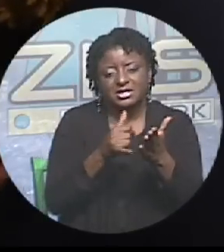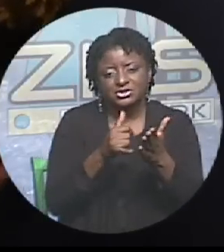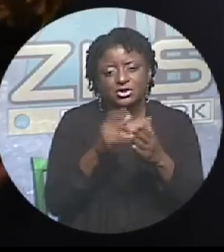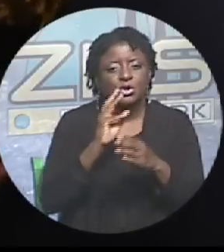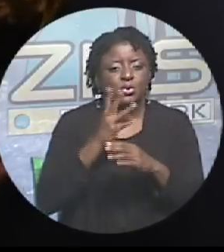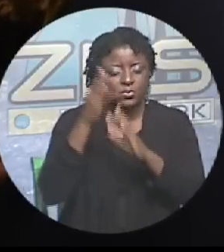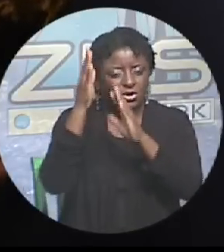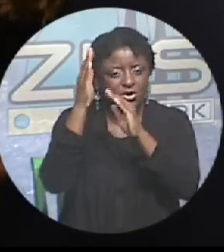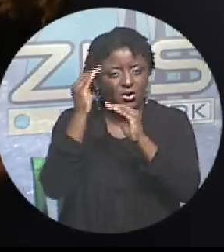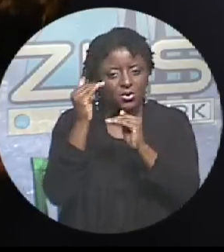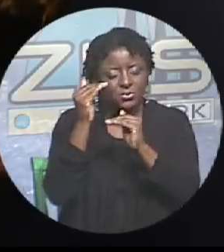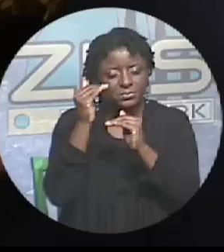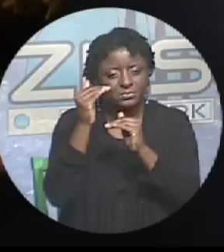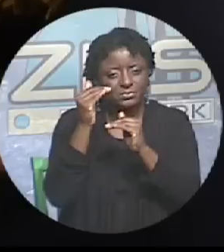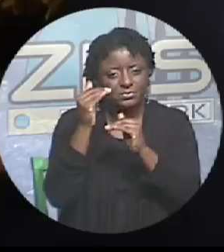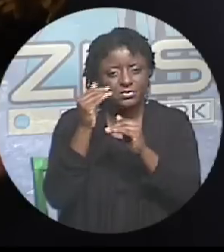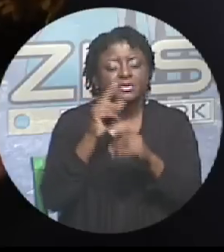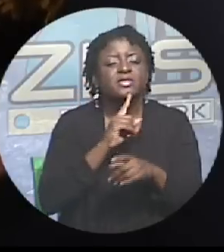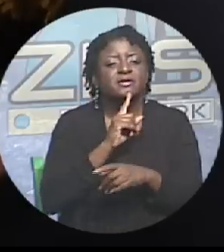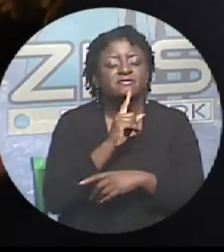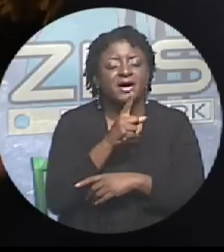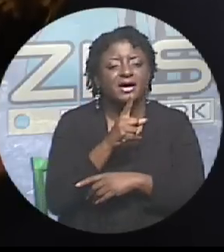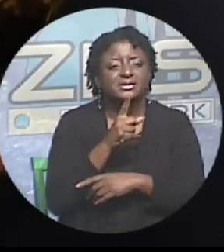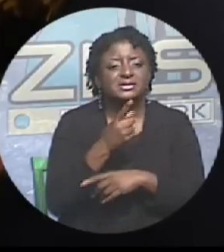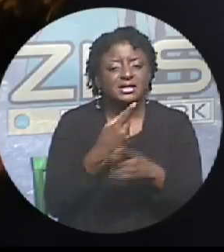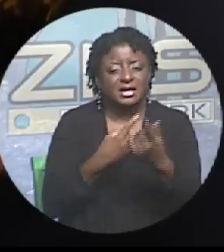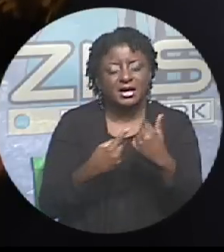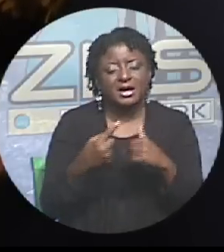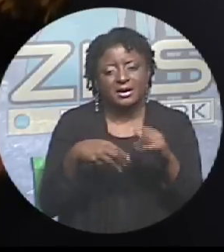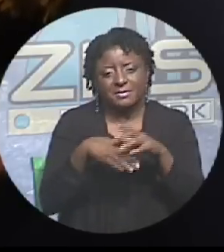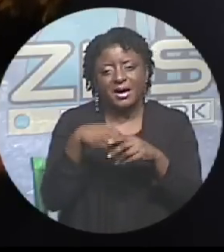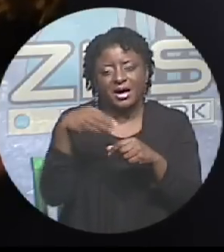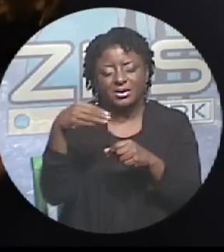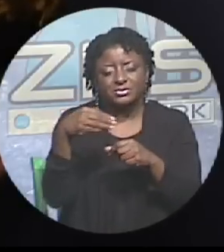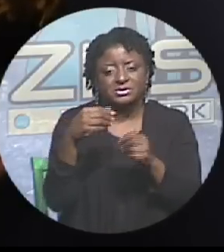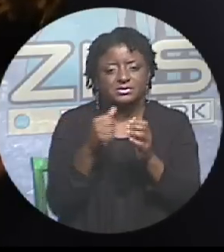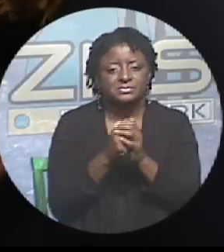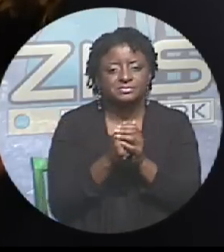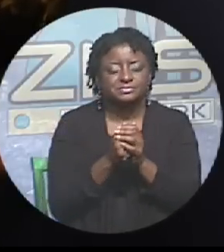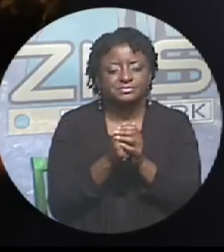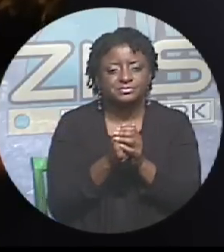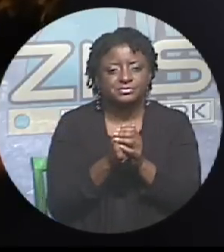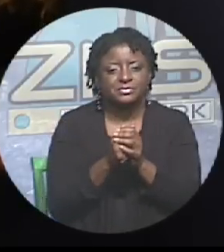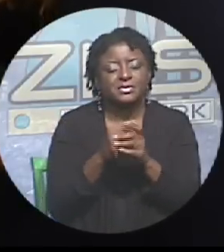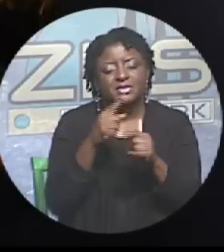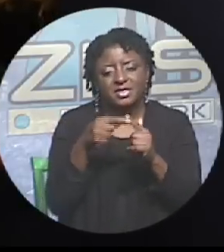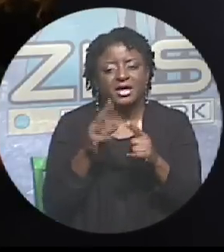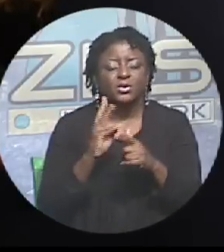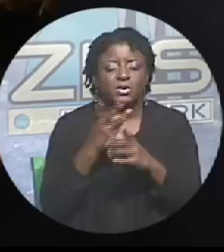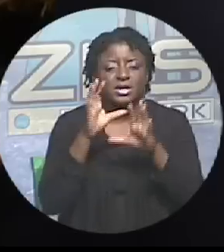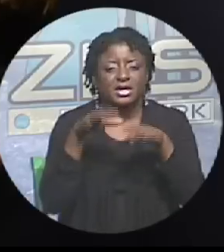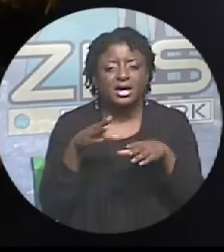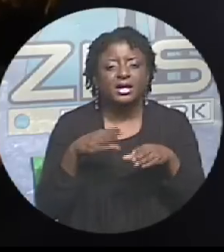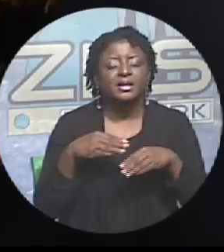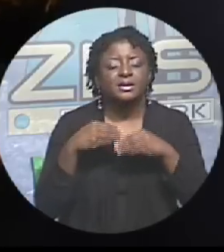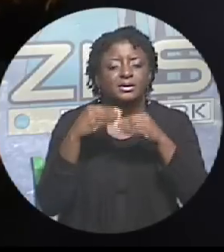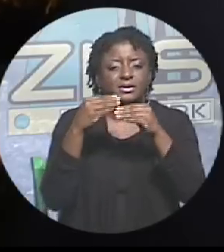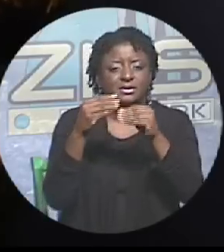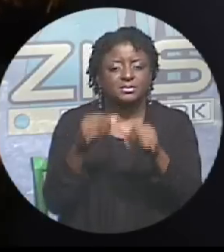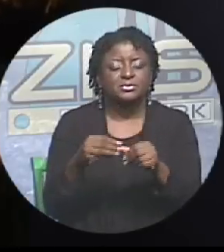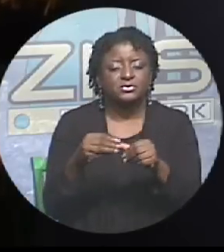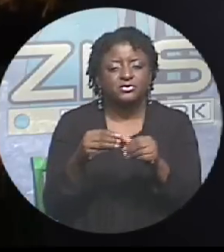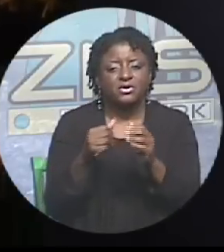know, the facts will come out, and let the chips fall where they may, and then we can move on. Because at the end of the